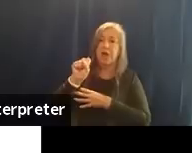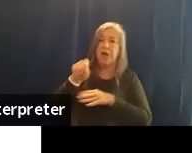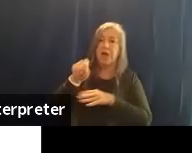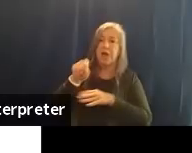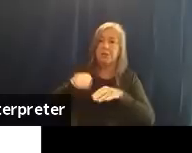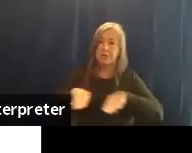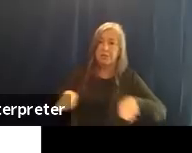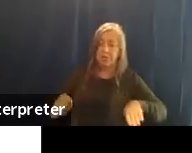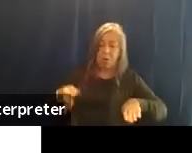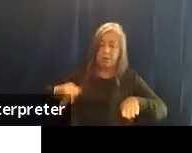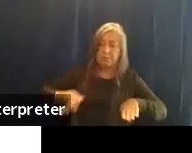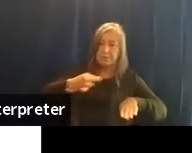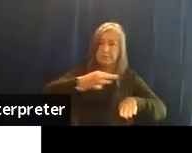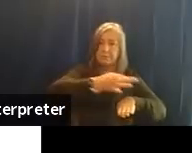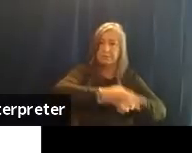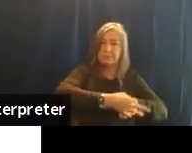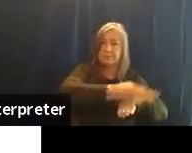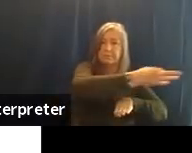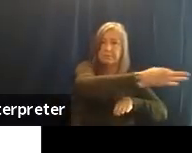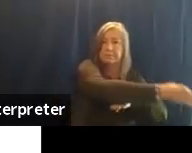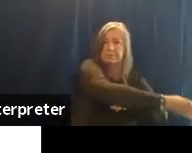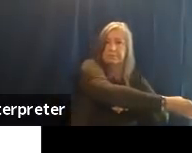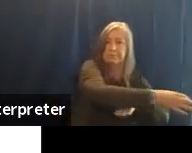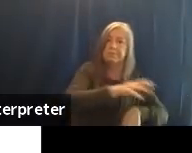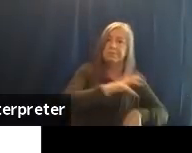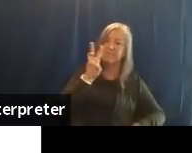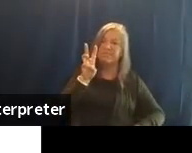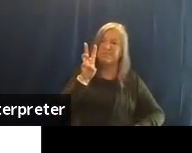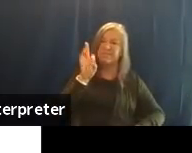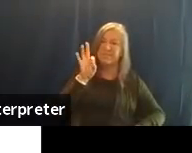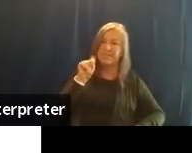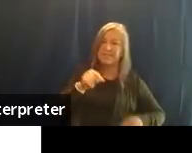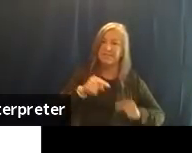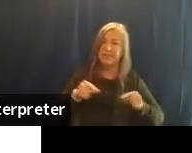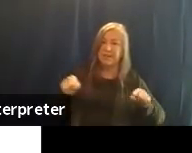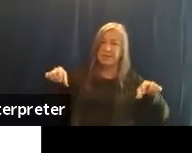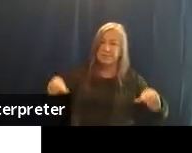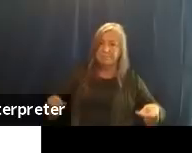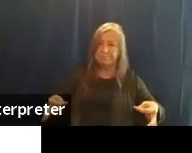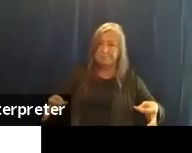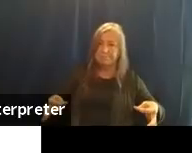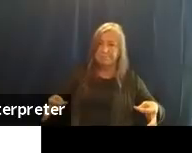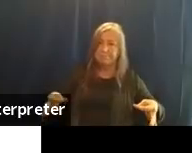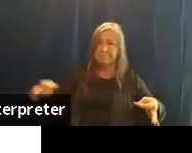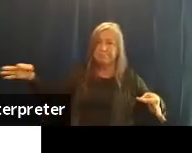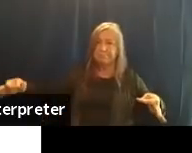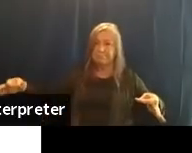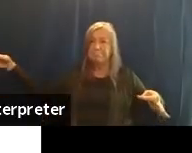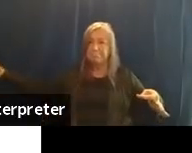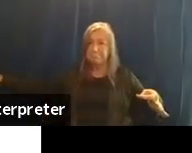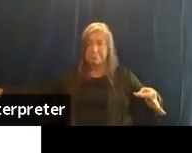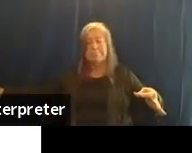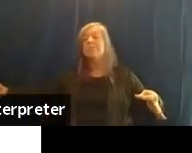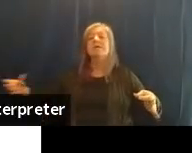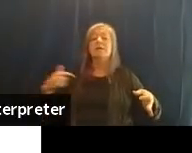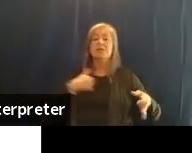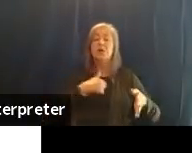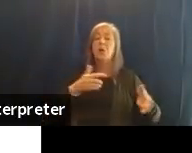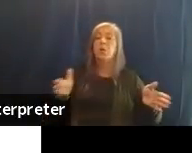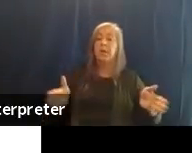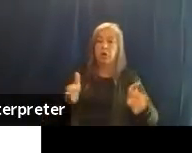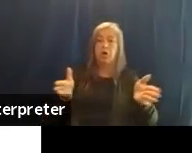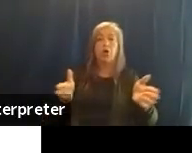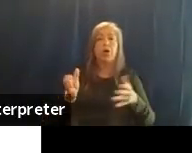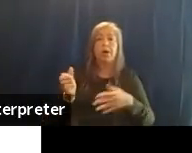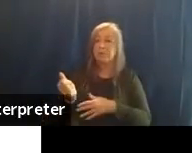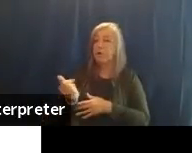a social distancing dot at the transaction desk, the main desk, and we encourage staff and community to use